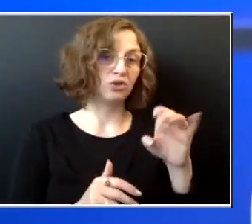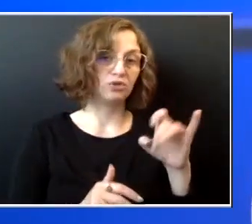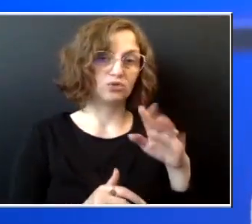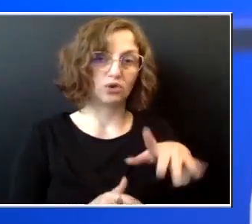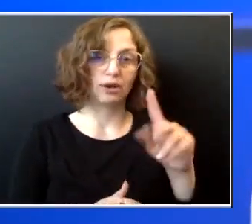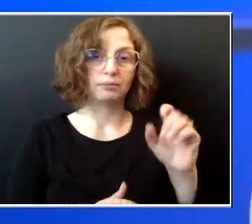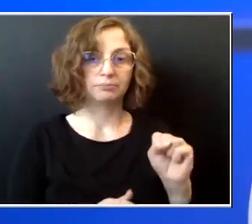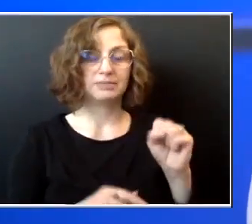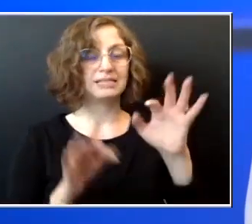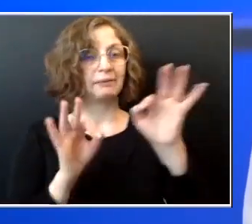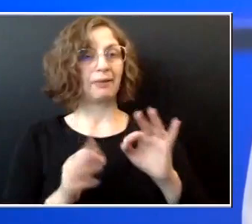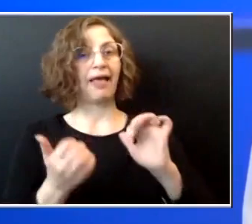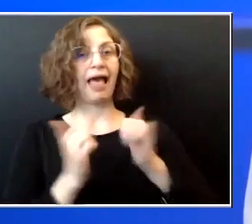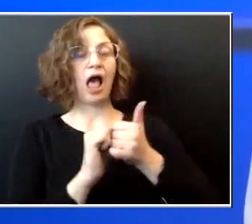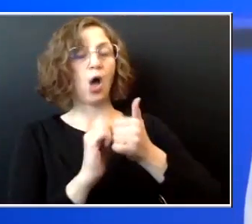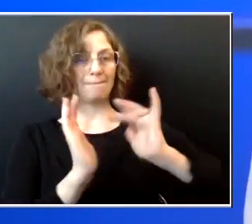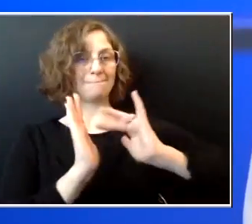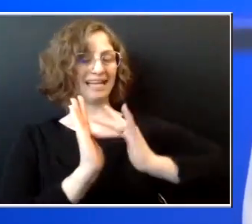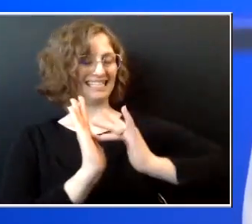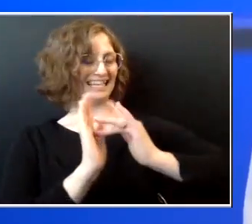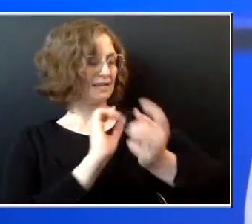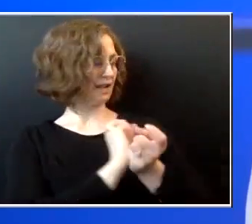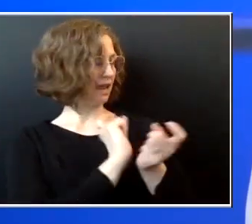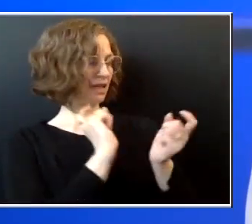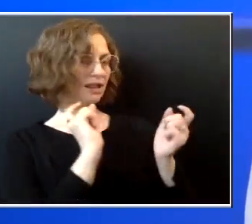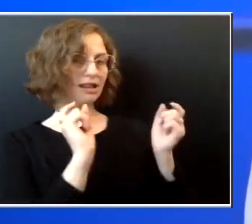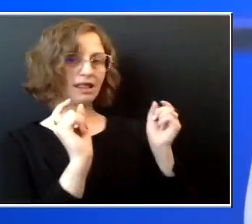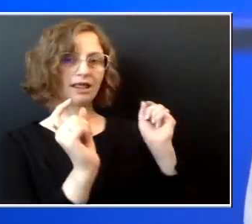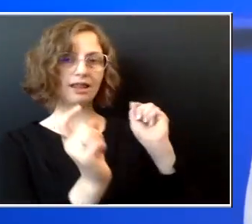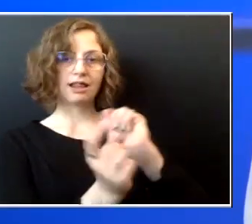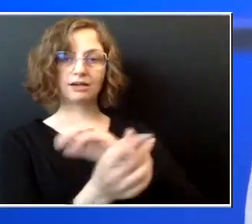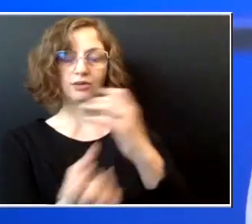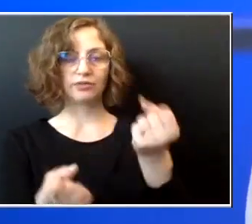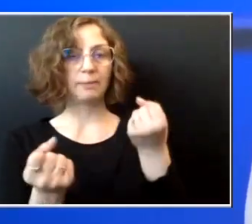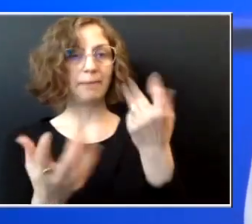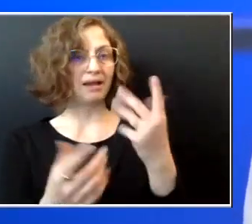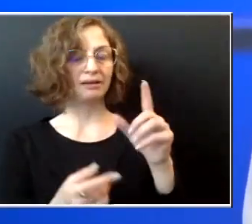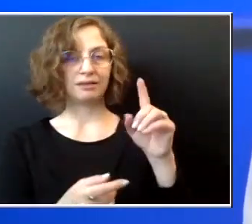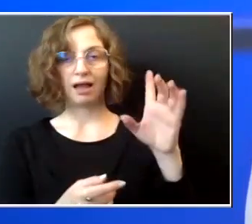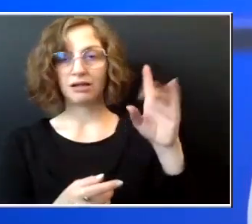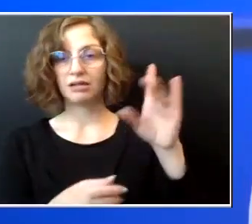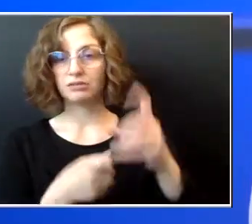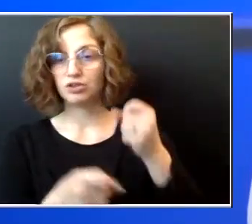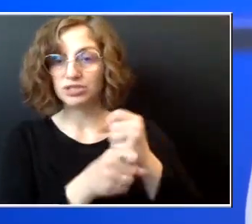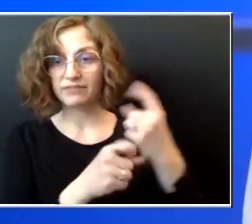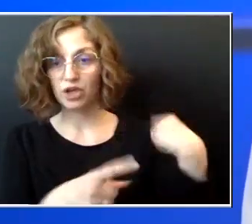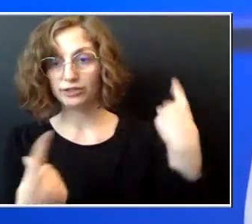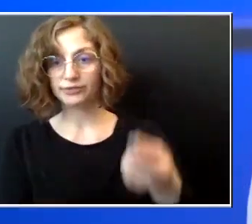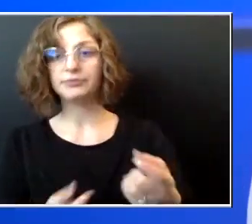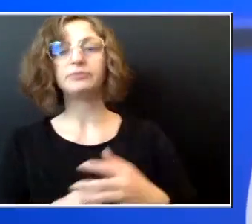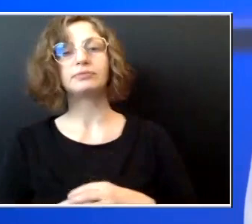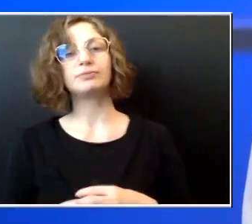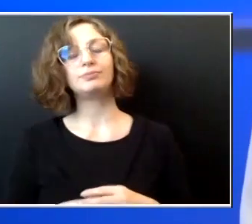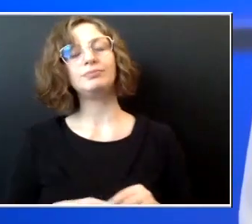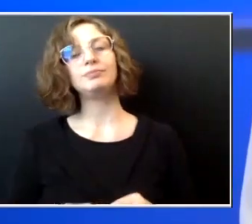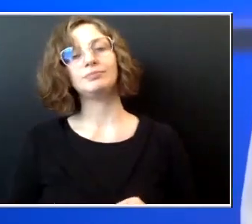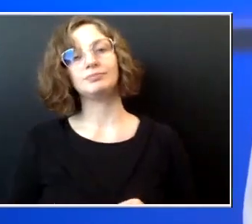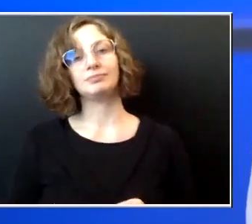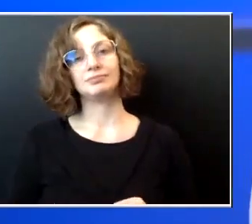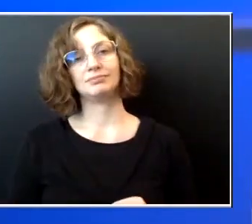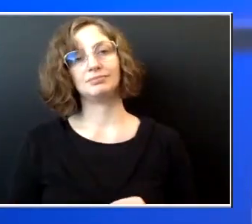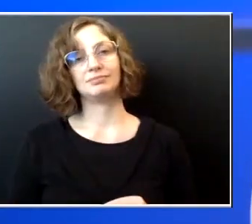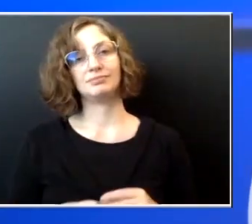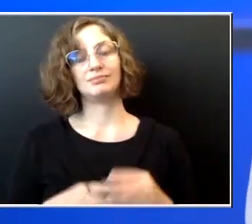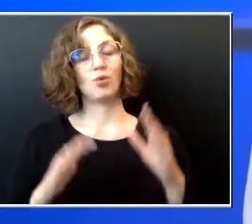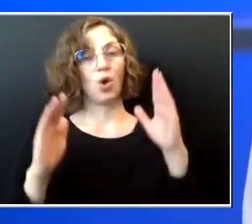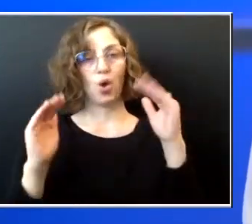the centuries, and hopefully, a place to mine for information like they did with looking at Philadelphia